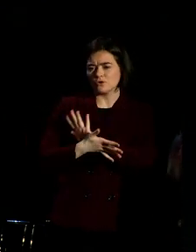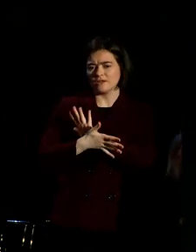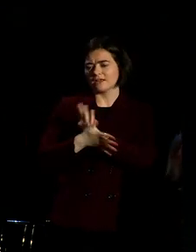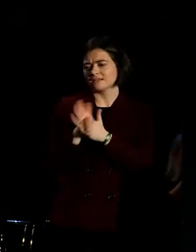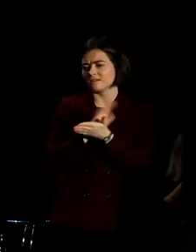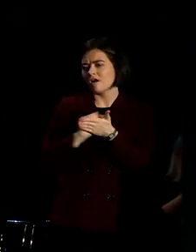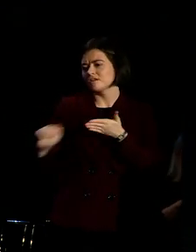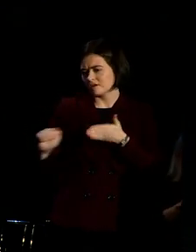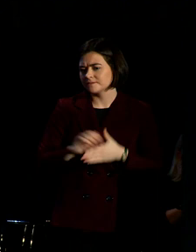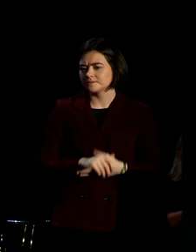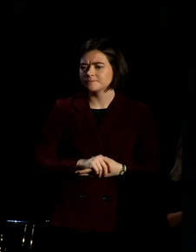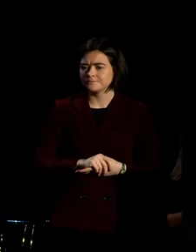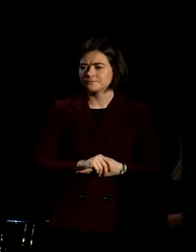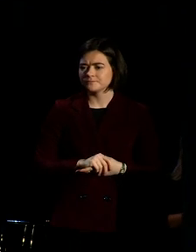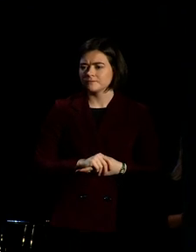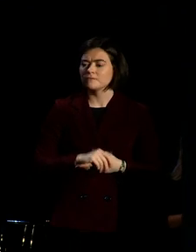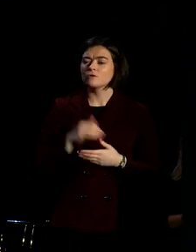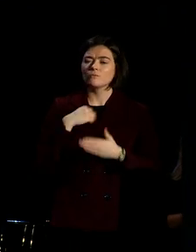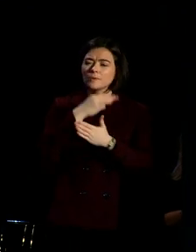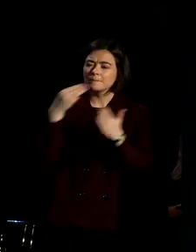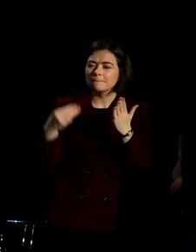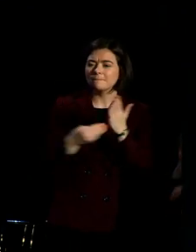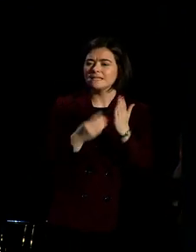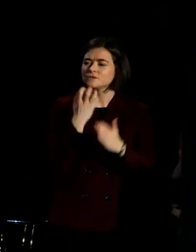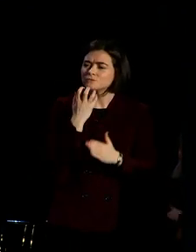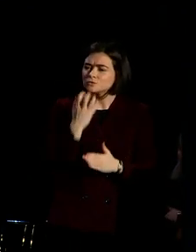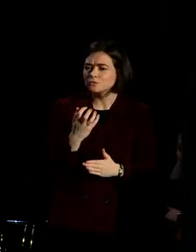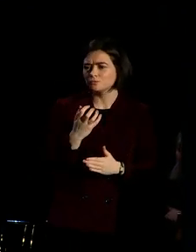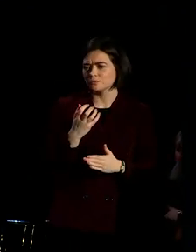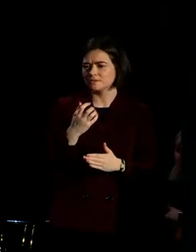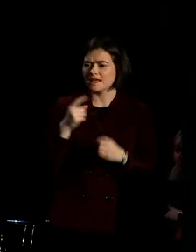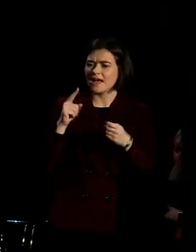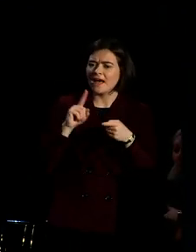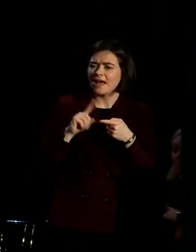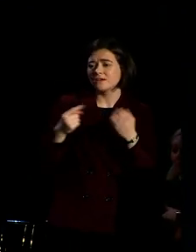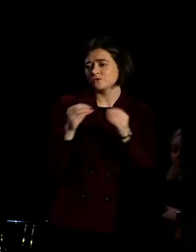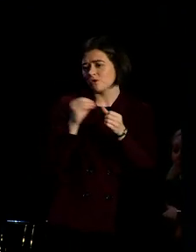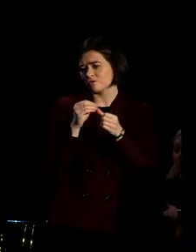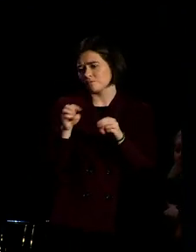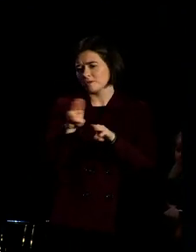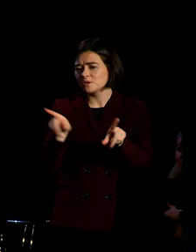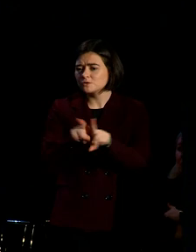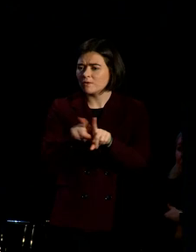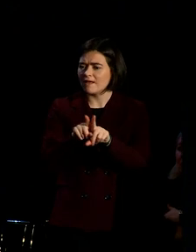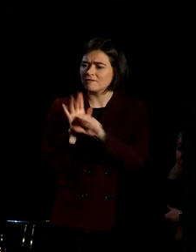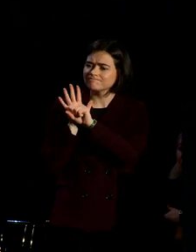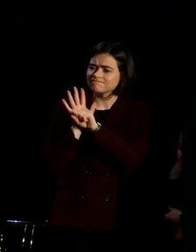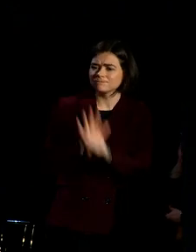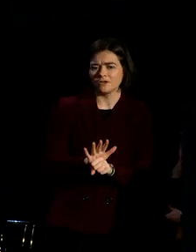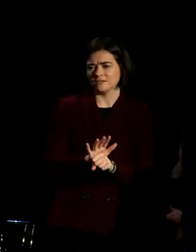the Holocaust, where millions of Jews and others were